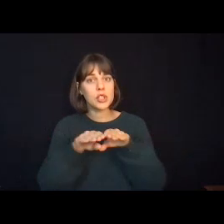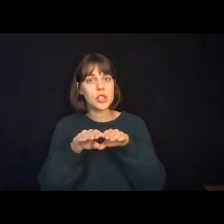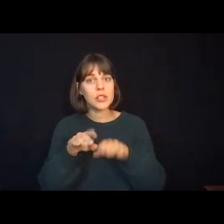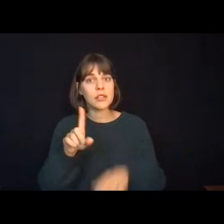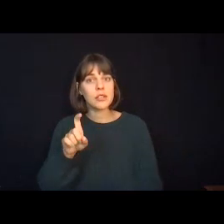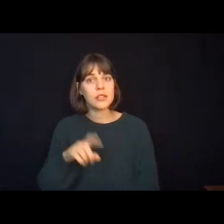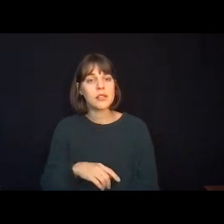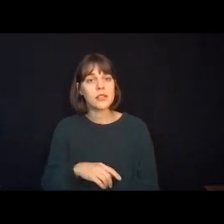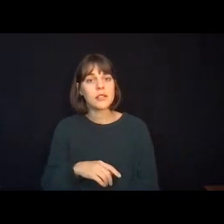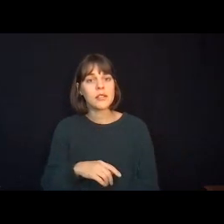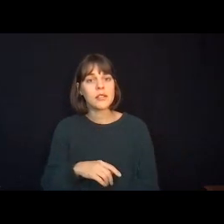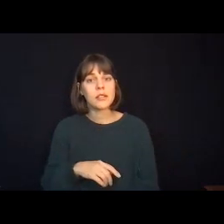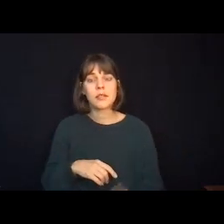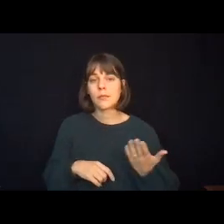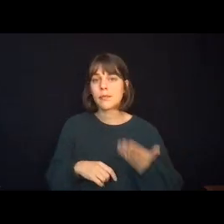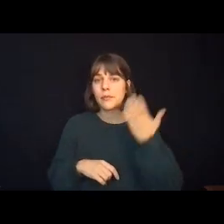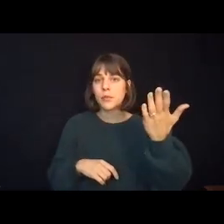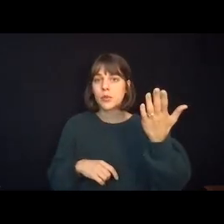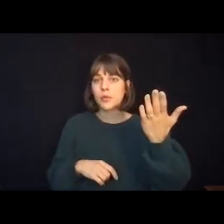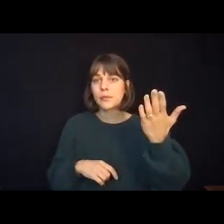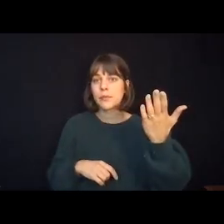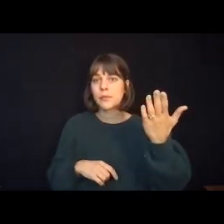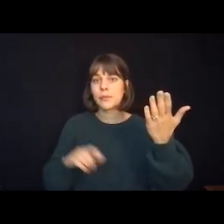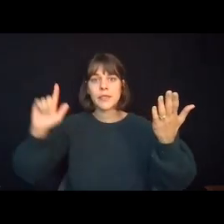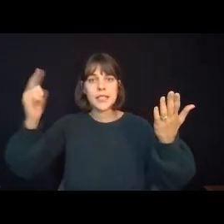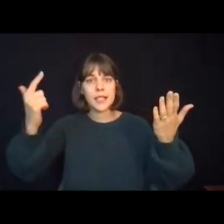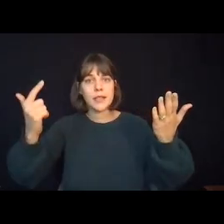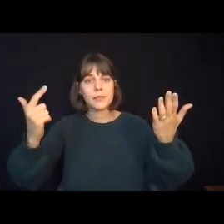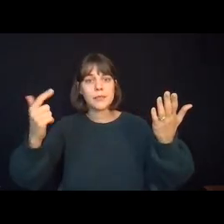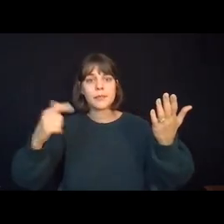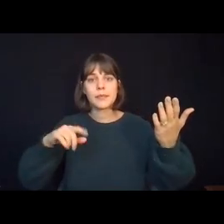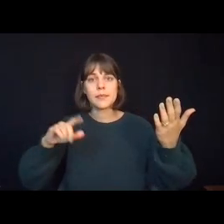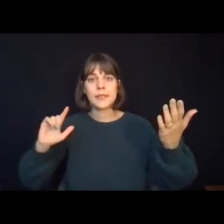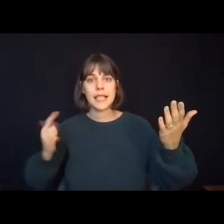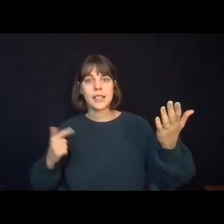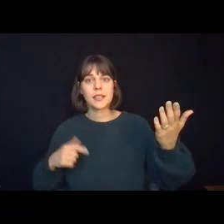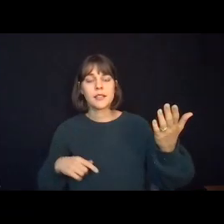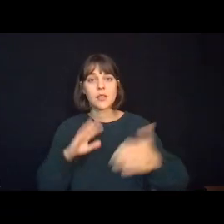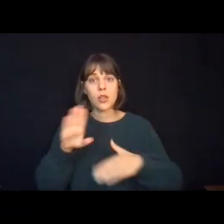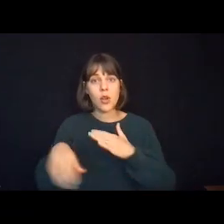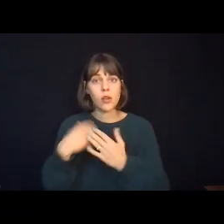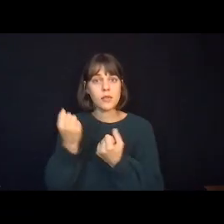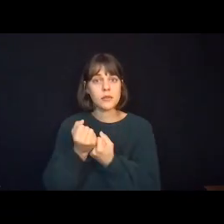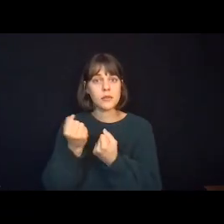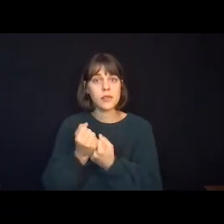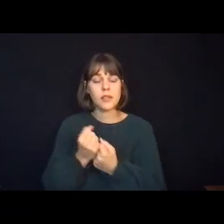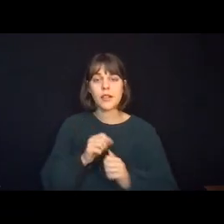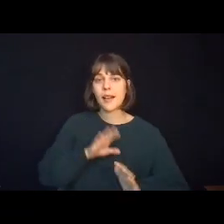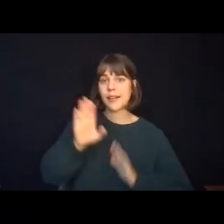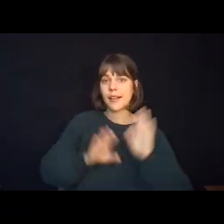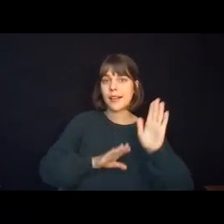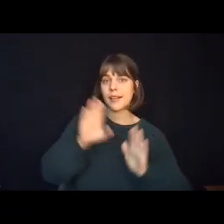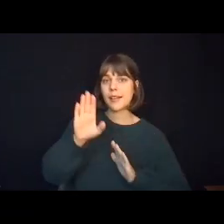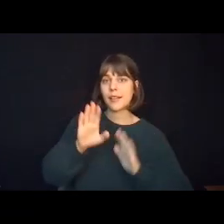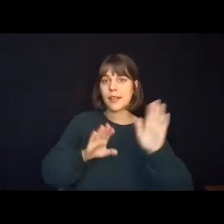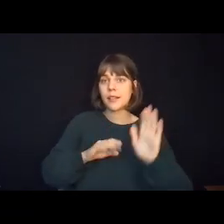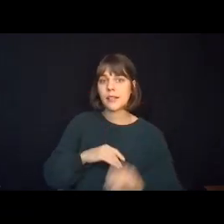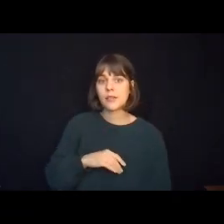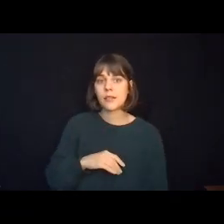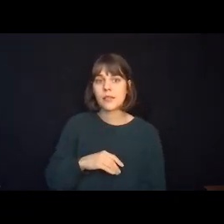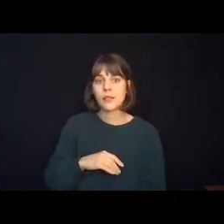adjourn? So moved. Second. Second. All in favor? Aye.